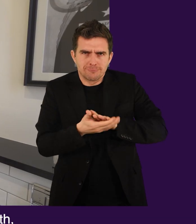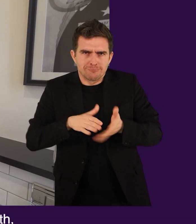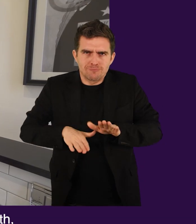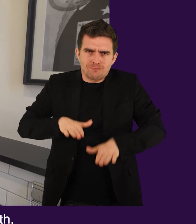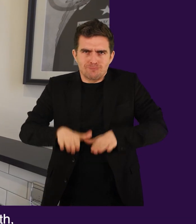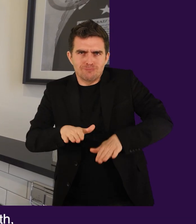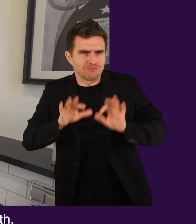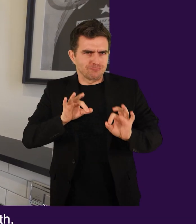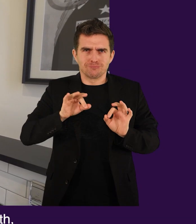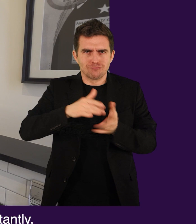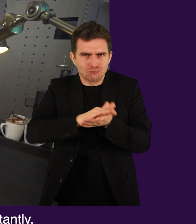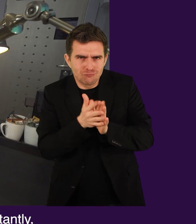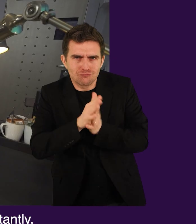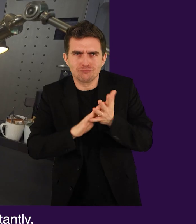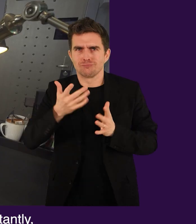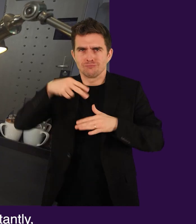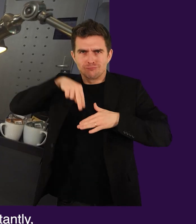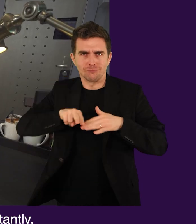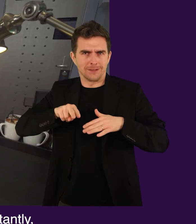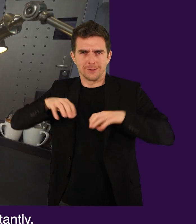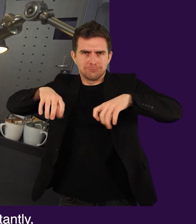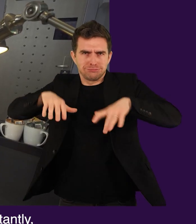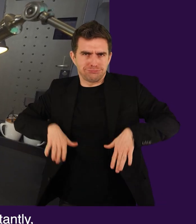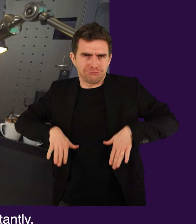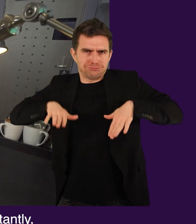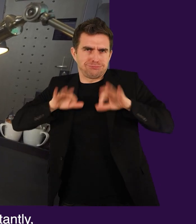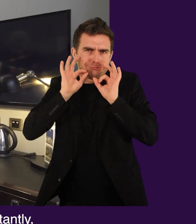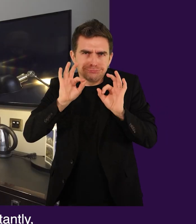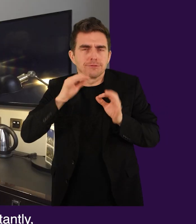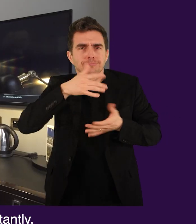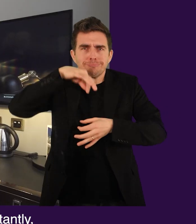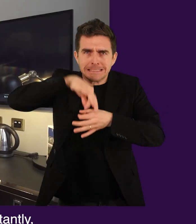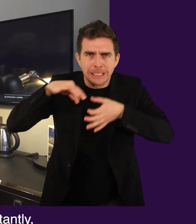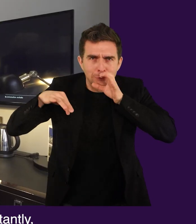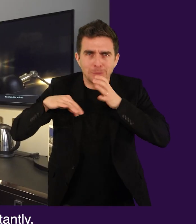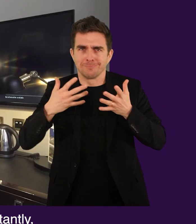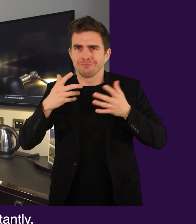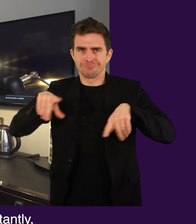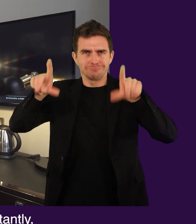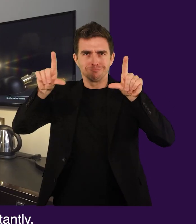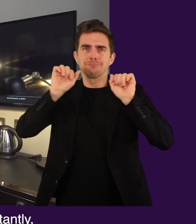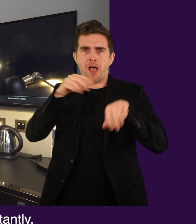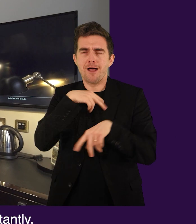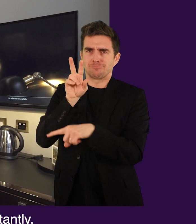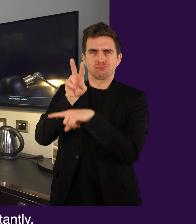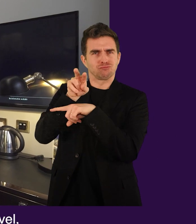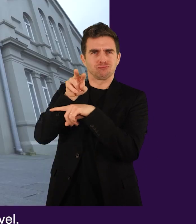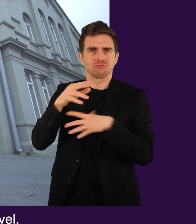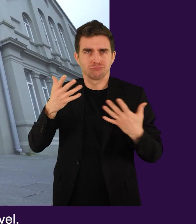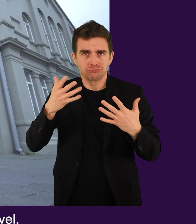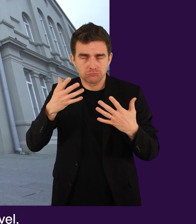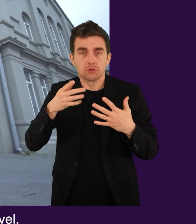big bathroom with a bath, tea facilities, and most importantly, a TV so I can watch some